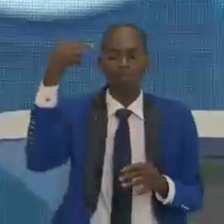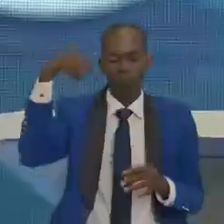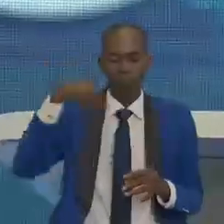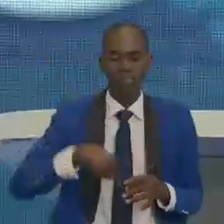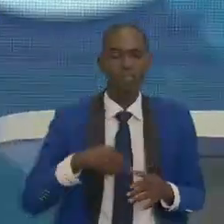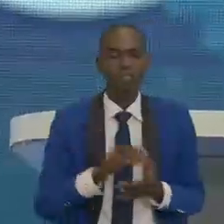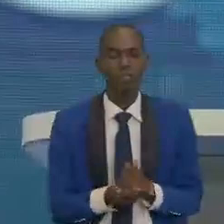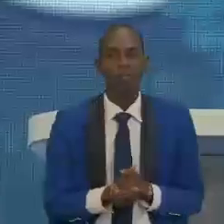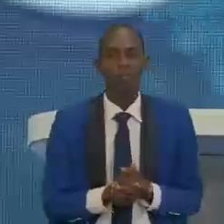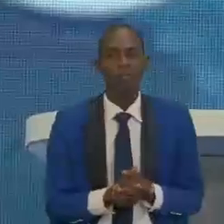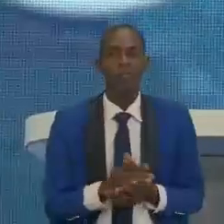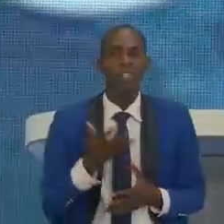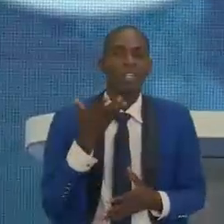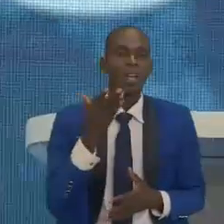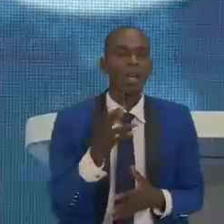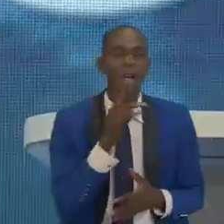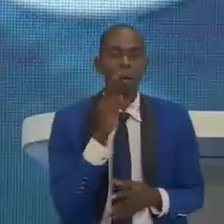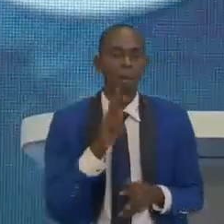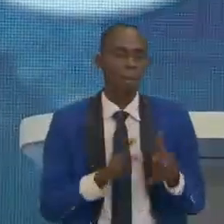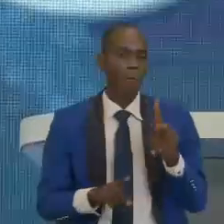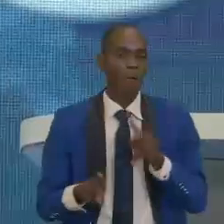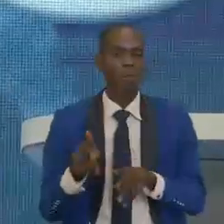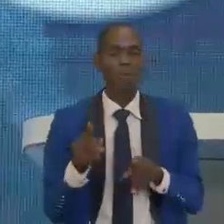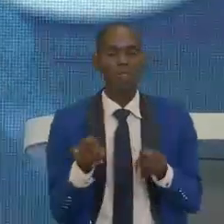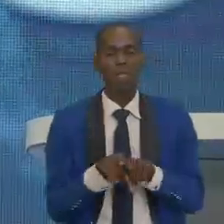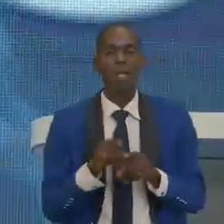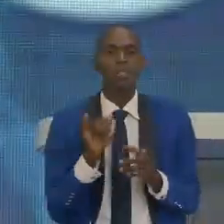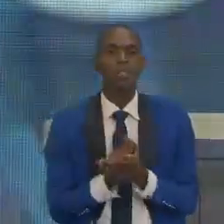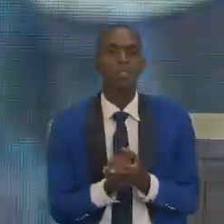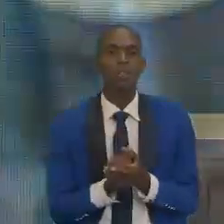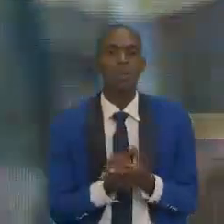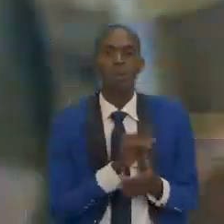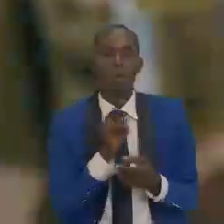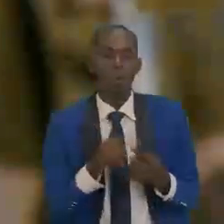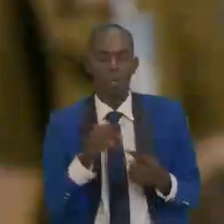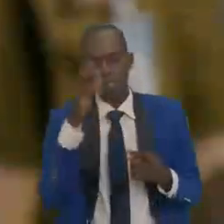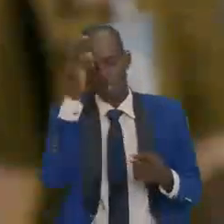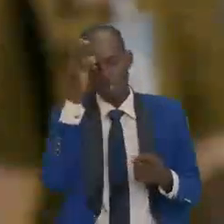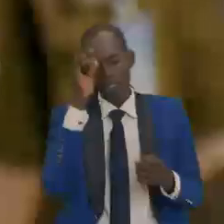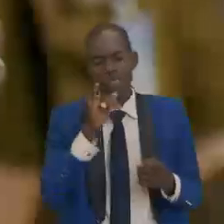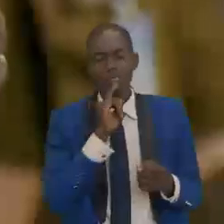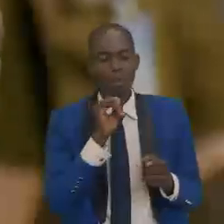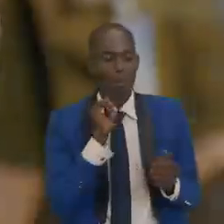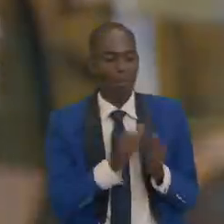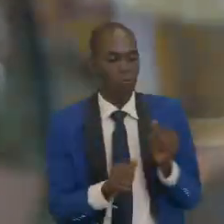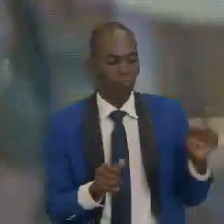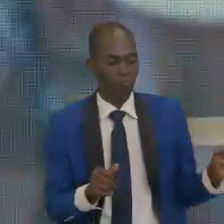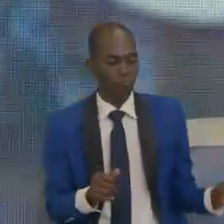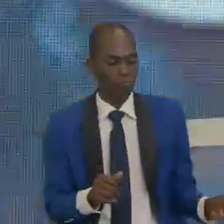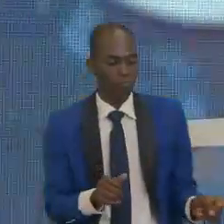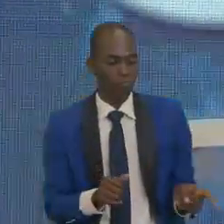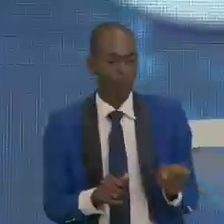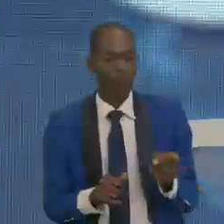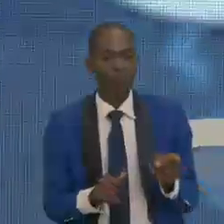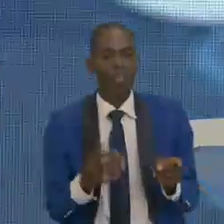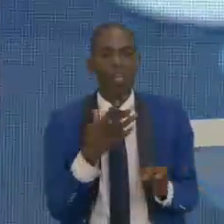There are people like that. When Satan is passing by and is going to